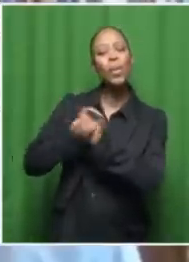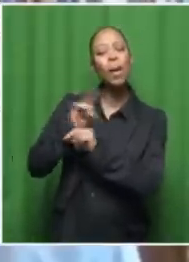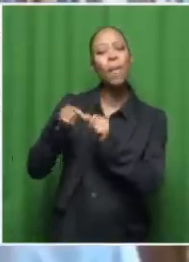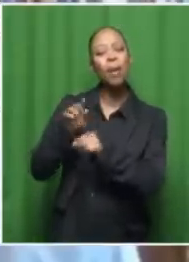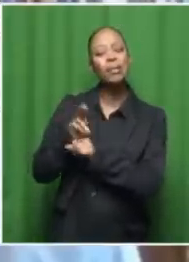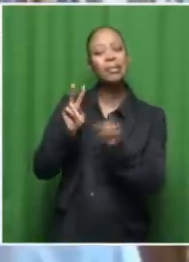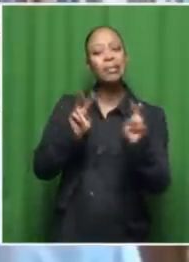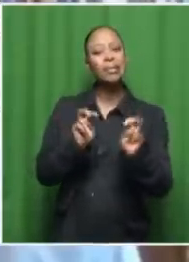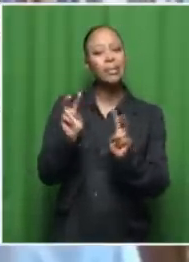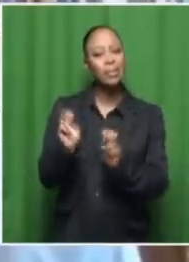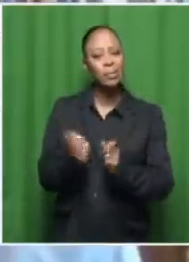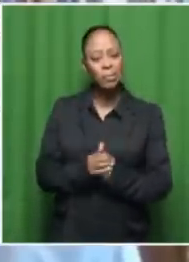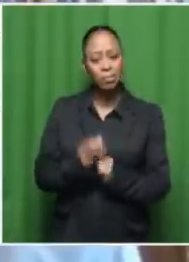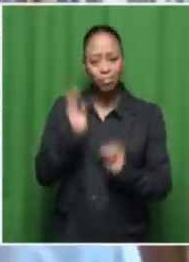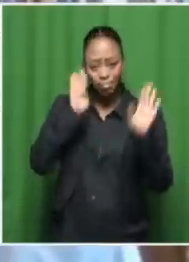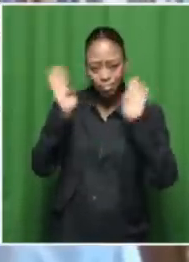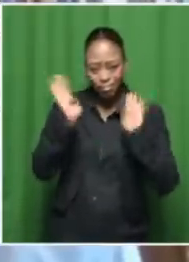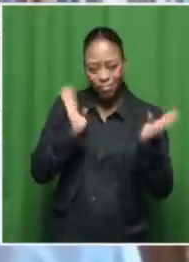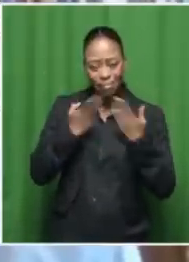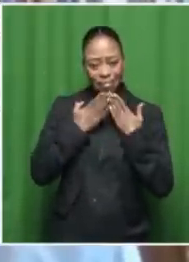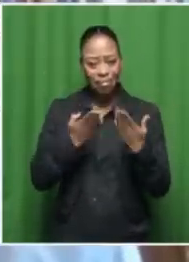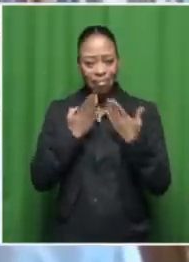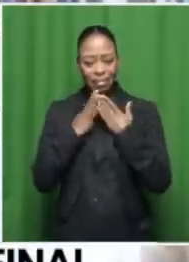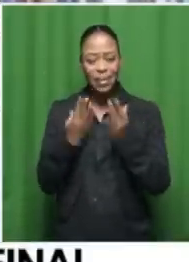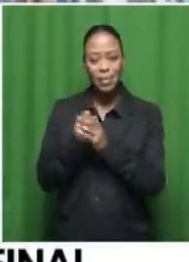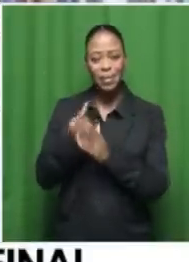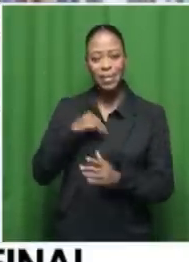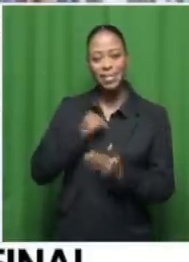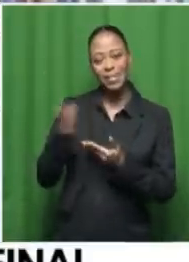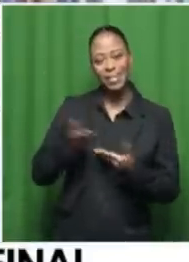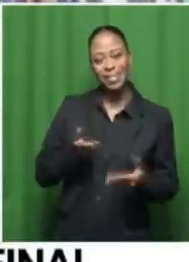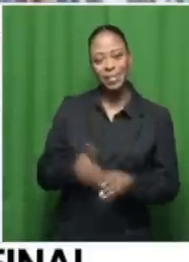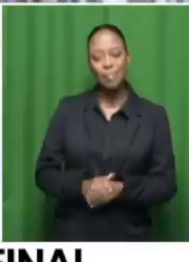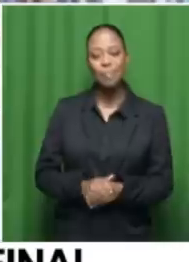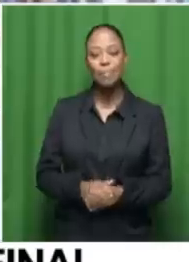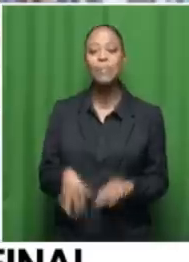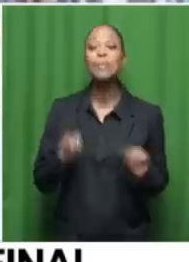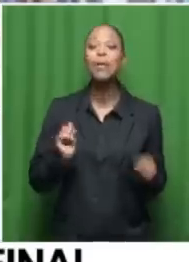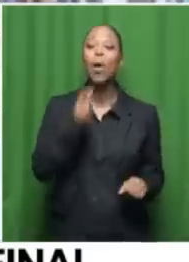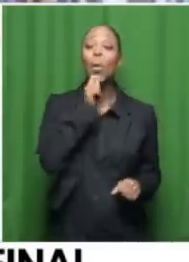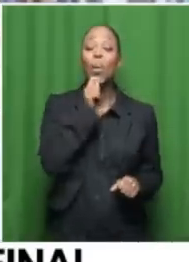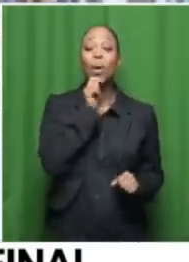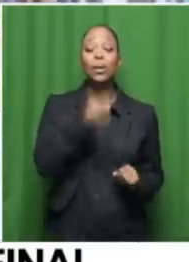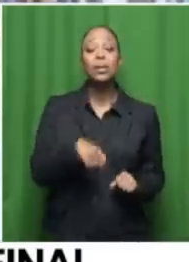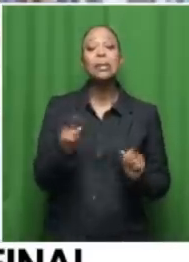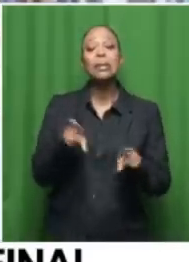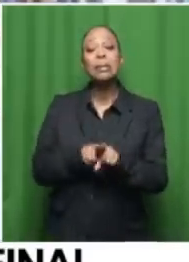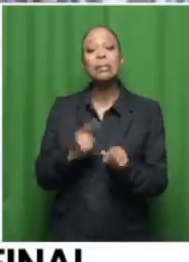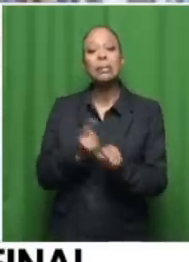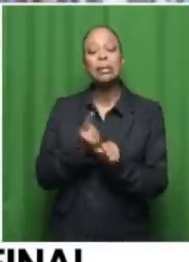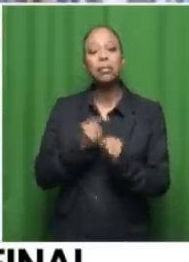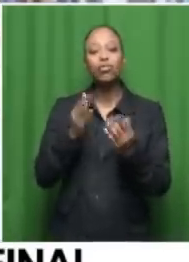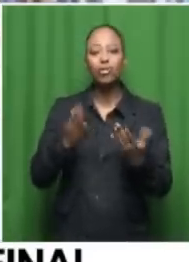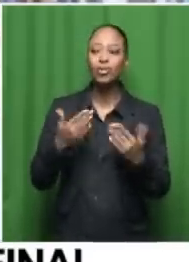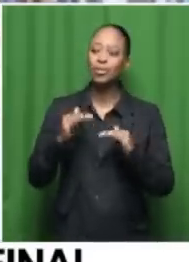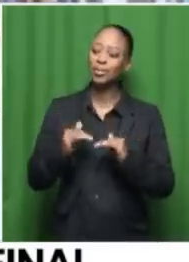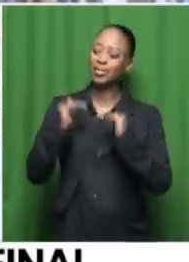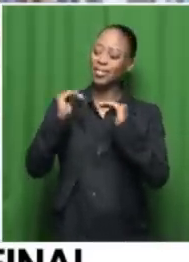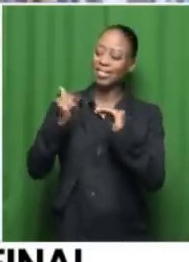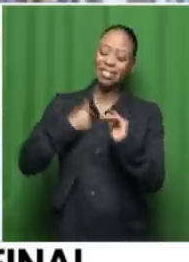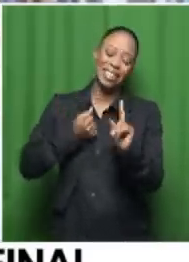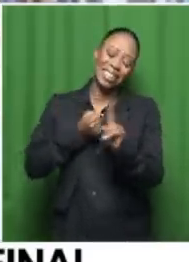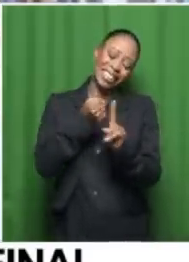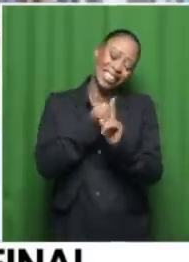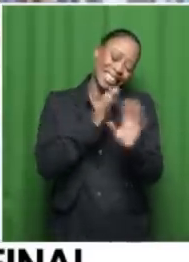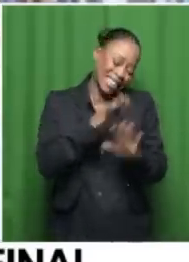assertions. Professor Hoffman, thanks for being with us. Welcome to Morning Live. Good morning to you, and thank you for the promotion. I'm just an